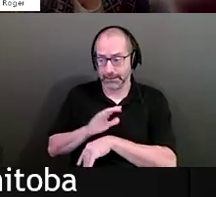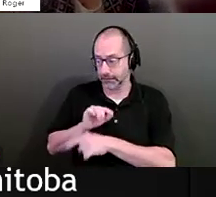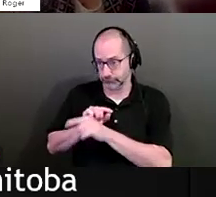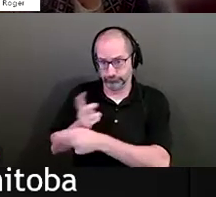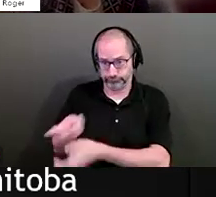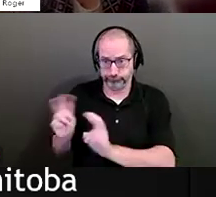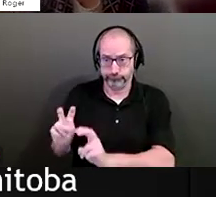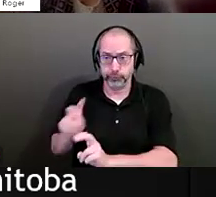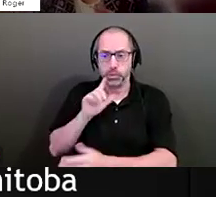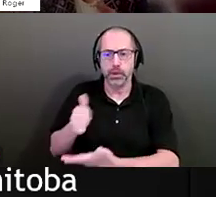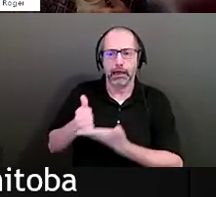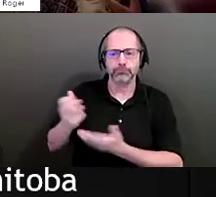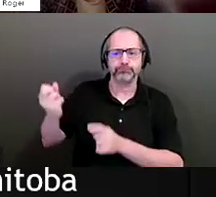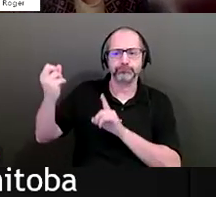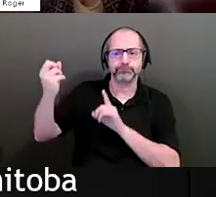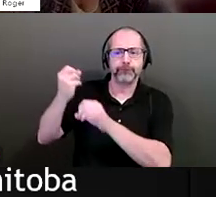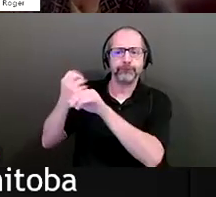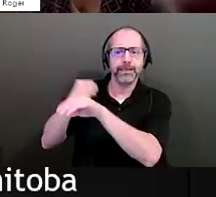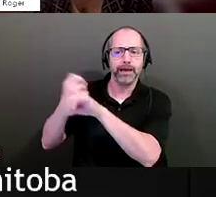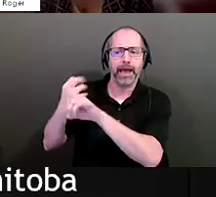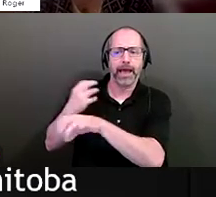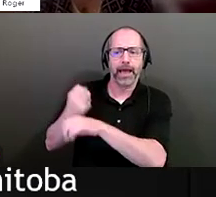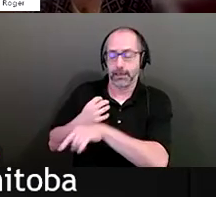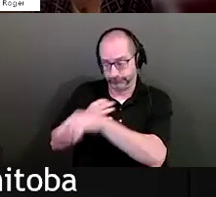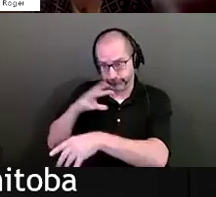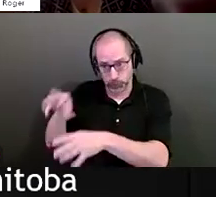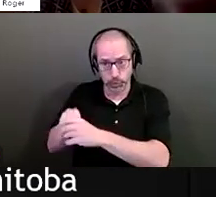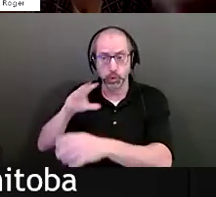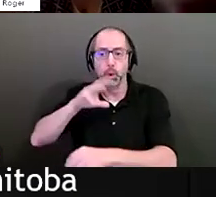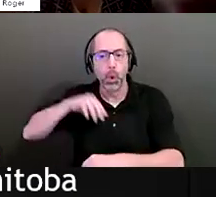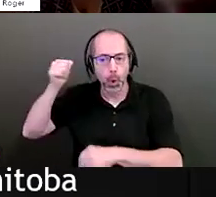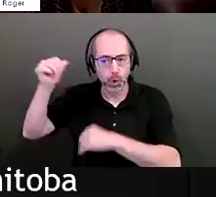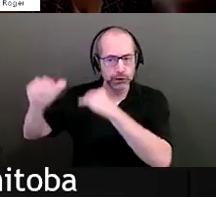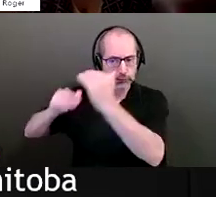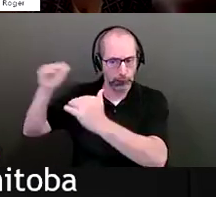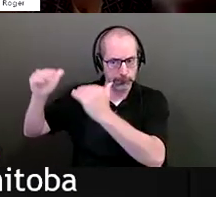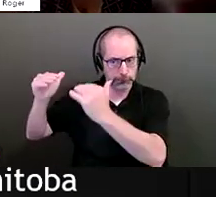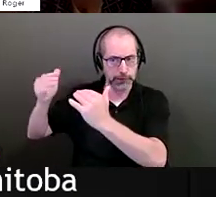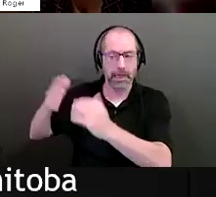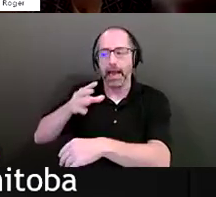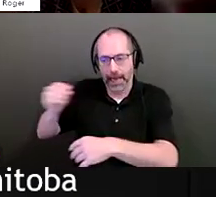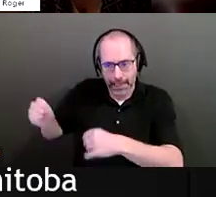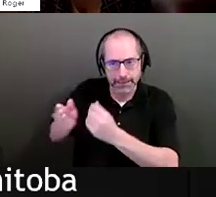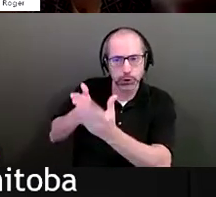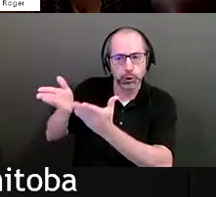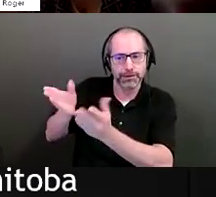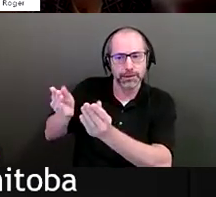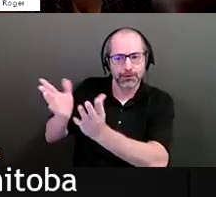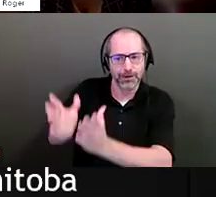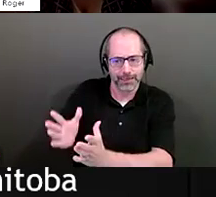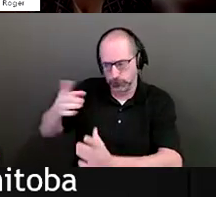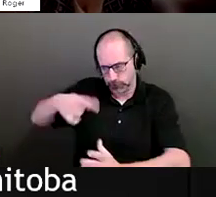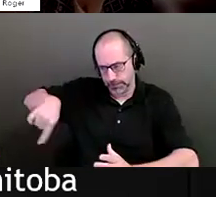and service providers. And I think that's really important when you're conducting this kind of research, is to make sure that you're hearing